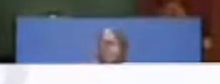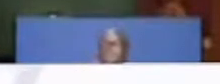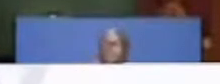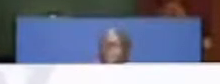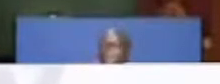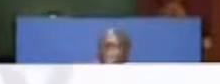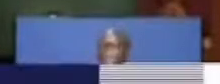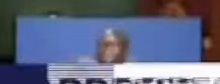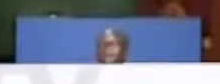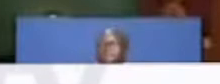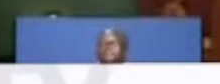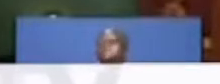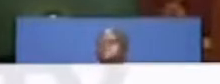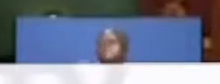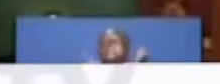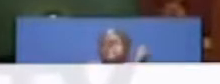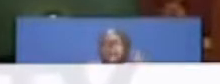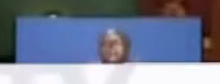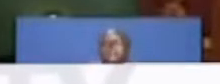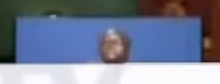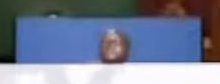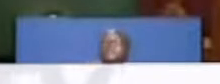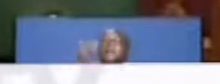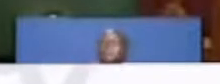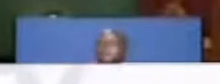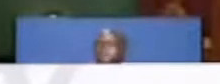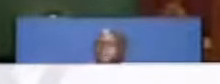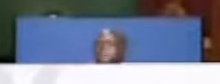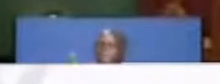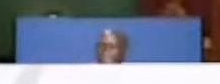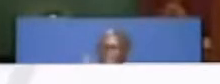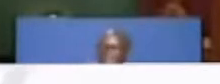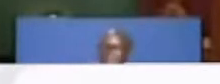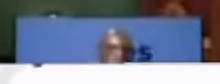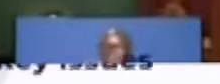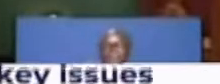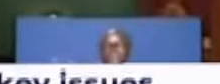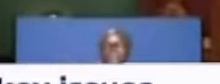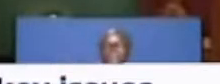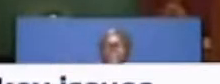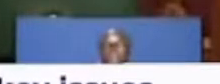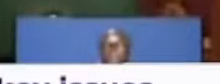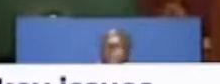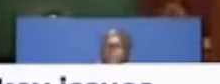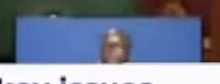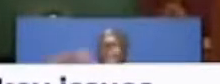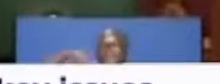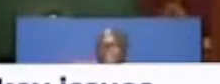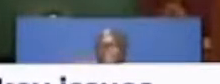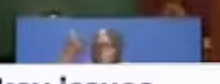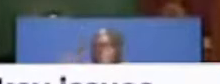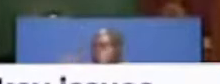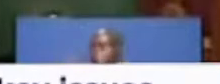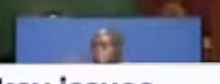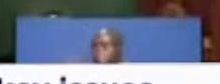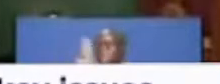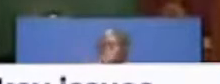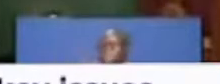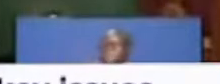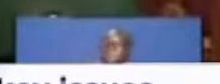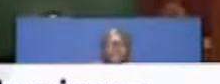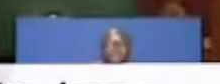as debt capital. I have done this as part of our Big Push investment because the utility of these